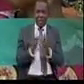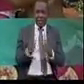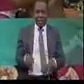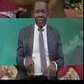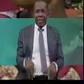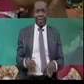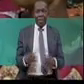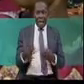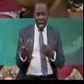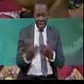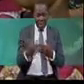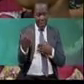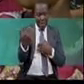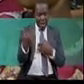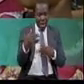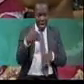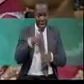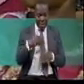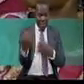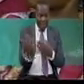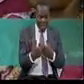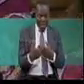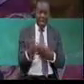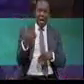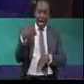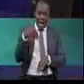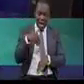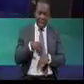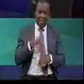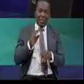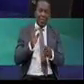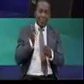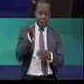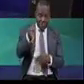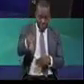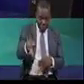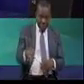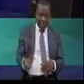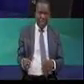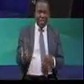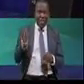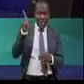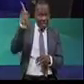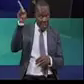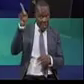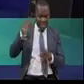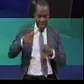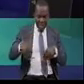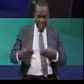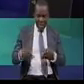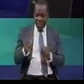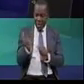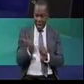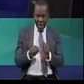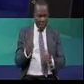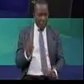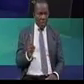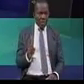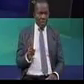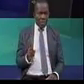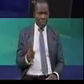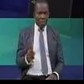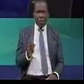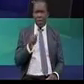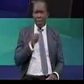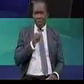he gave some. Now he's giving everyone. Not everyone receives the same thing.